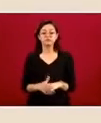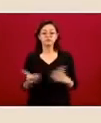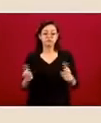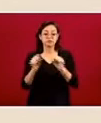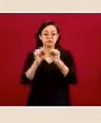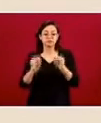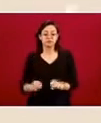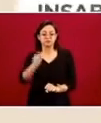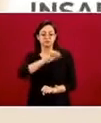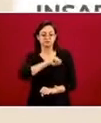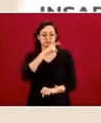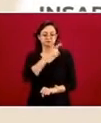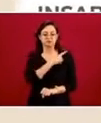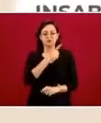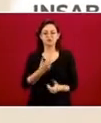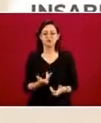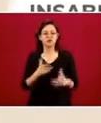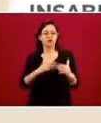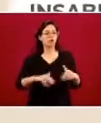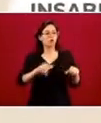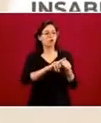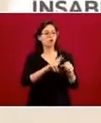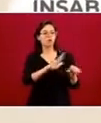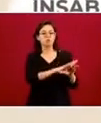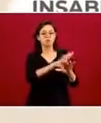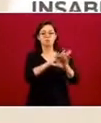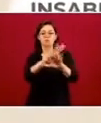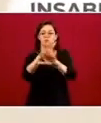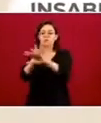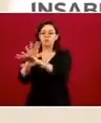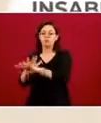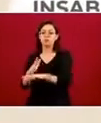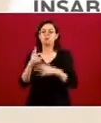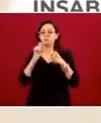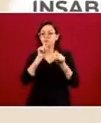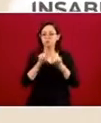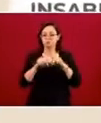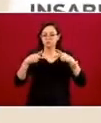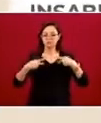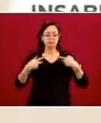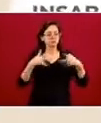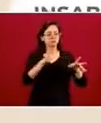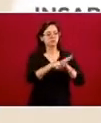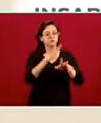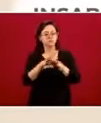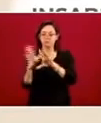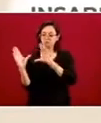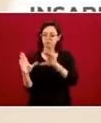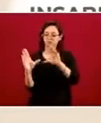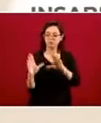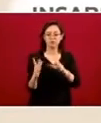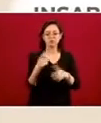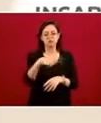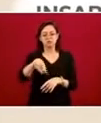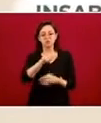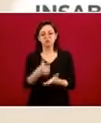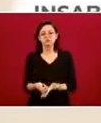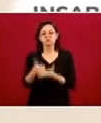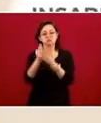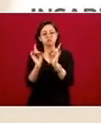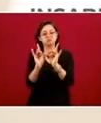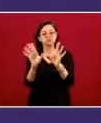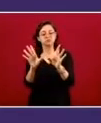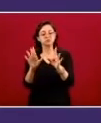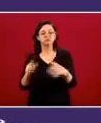COVID-19. In order to achieve this goal, we have implemented a human resources reconversion strategy that